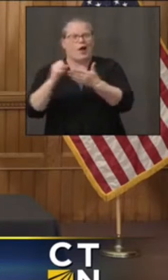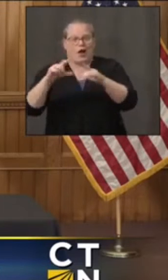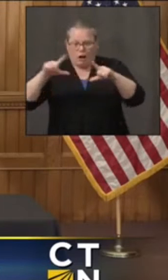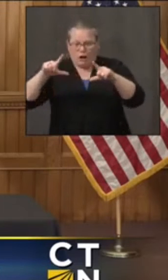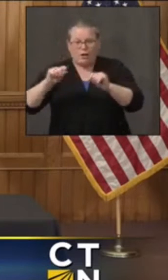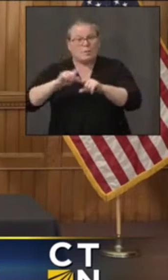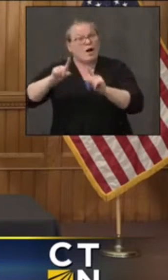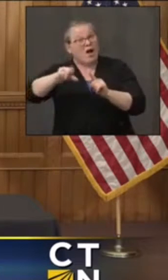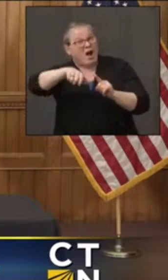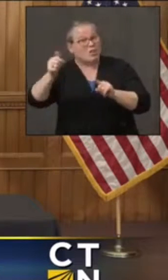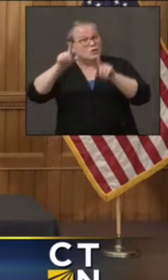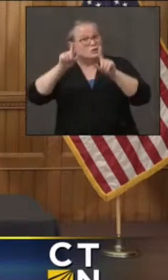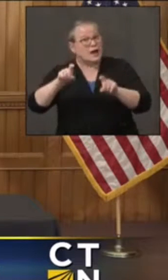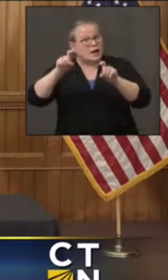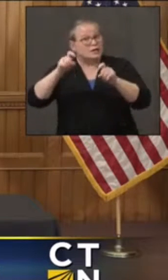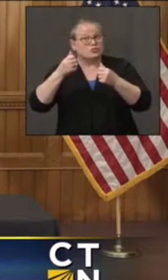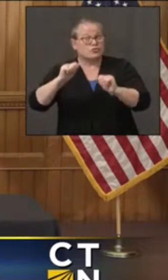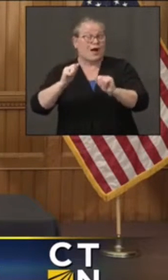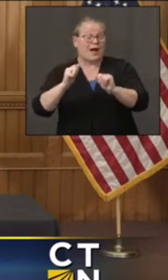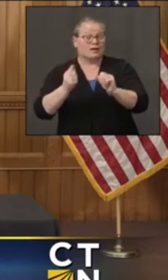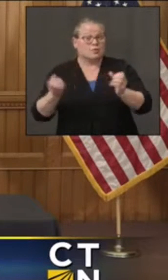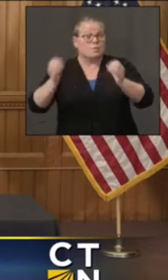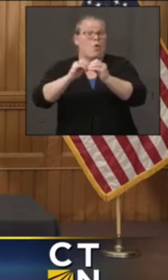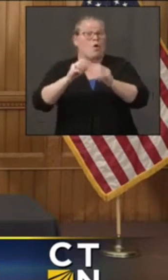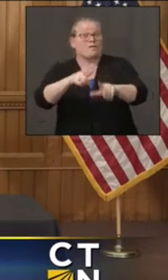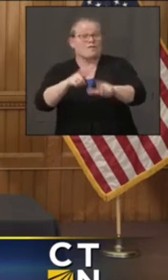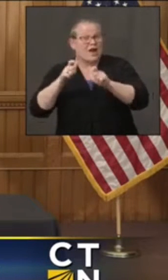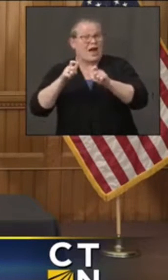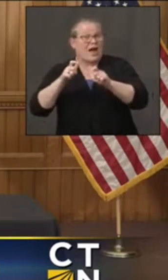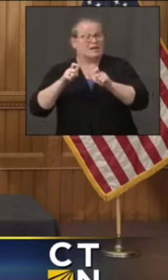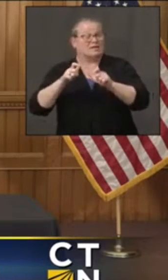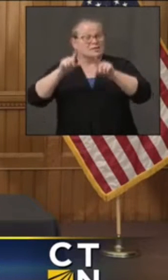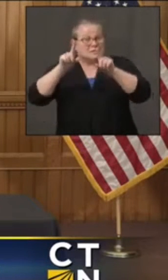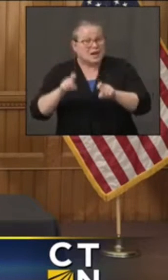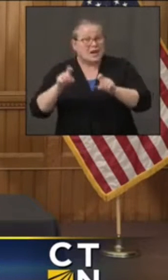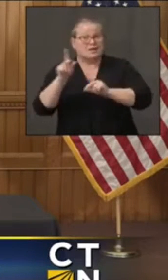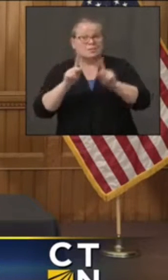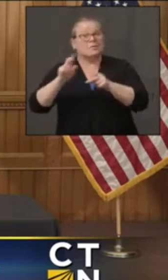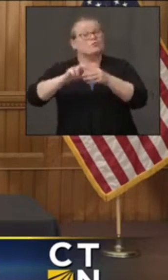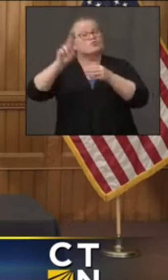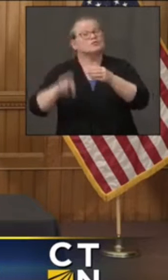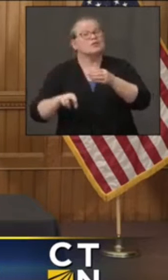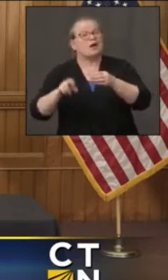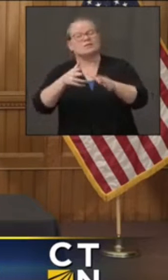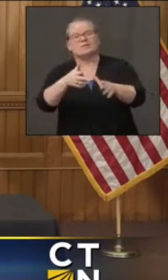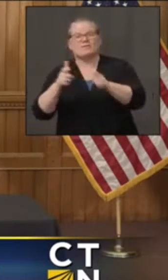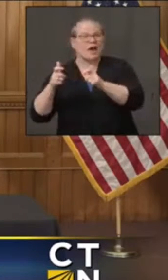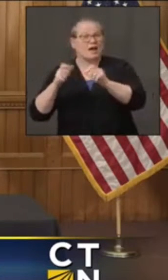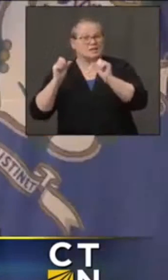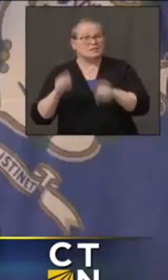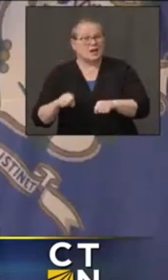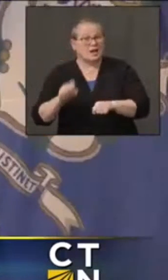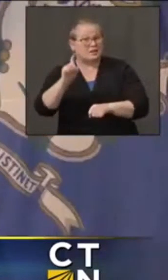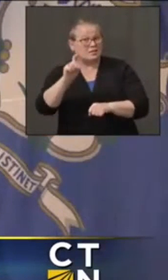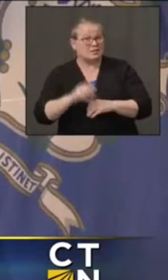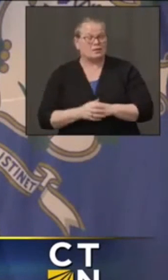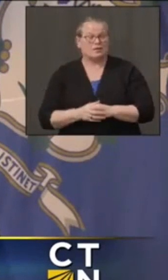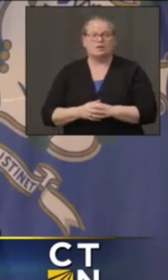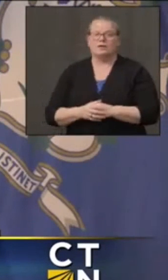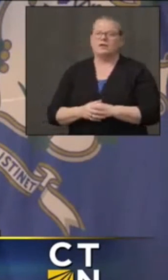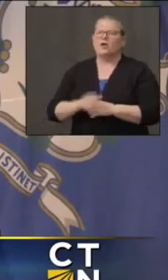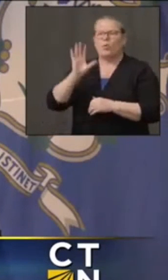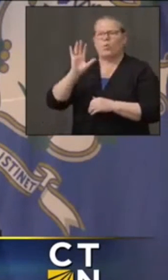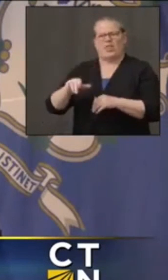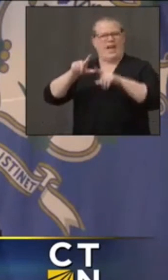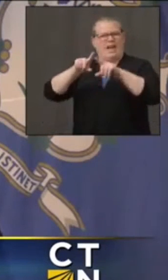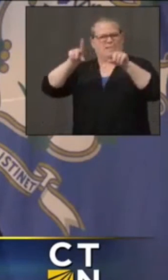the availability of a rapid testing so people can get their results, quickly? Well, the Binax test, you're going to get a result in